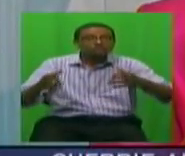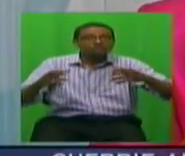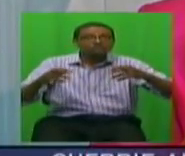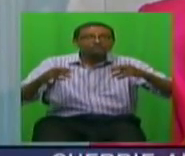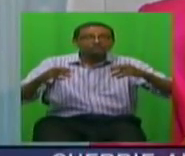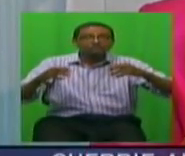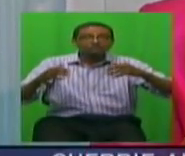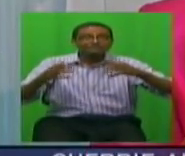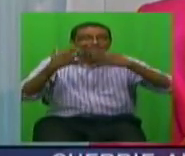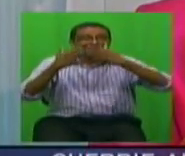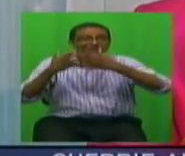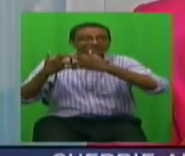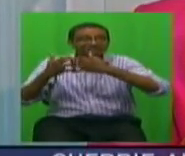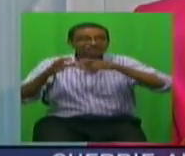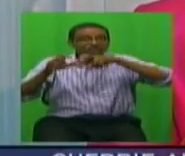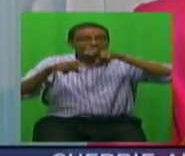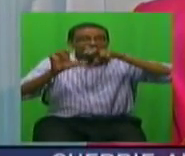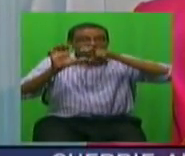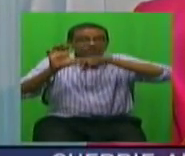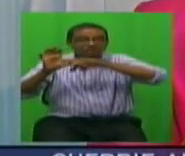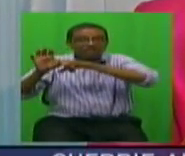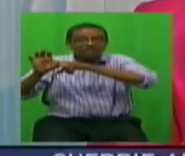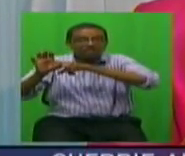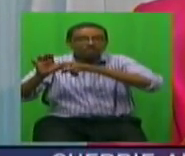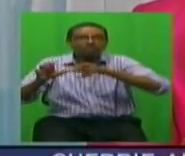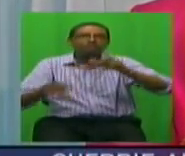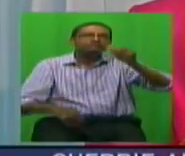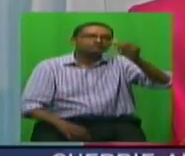of $10,000. That same